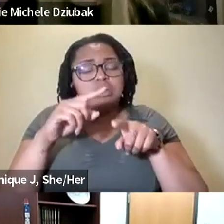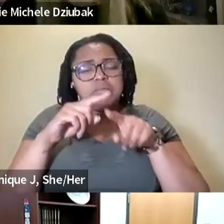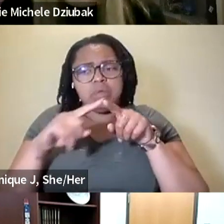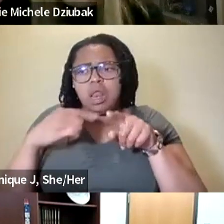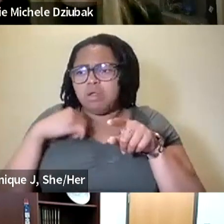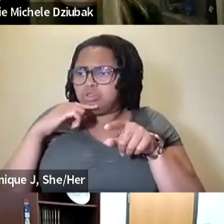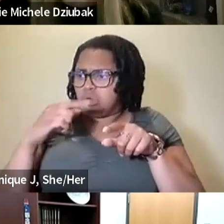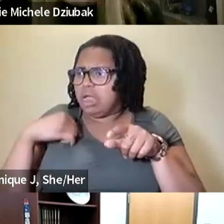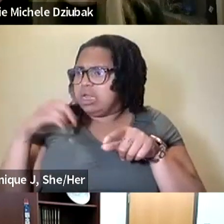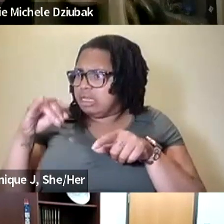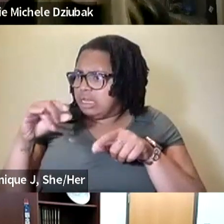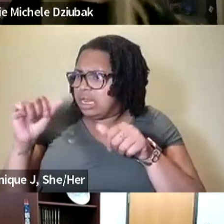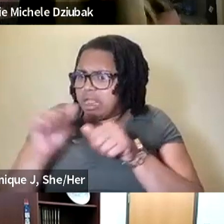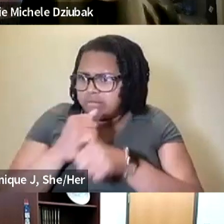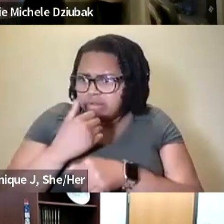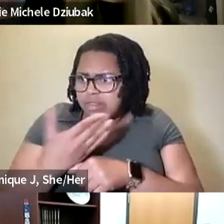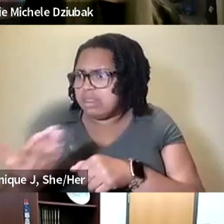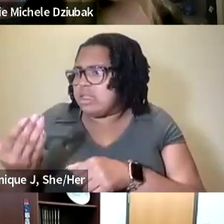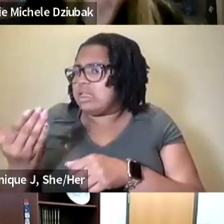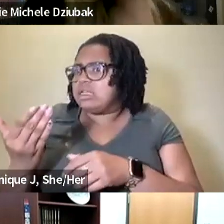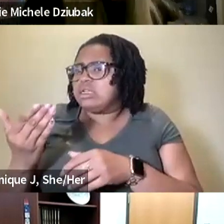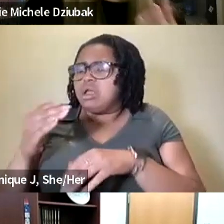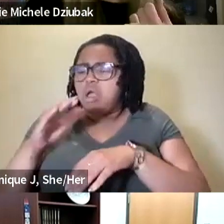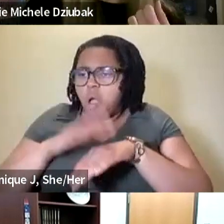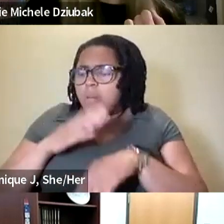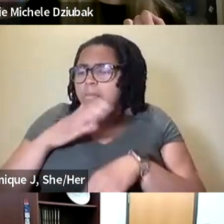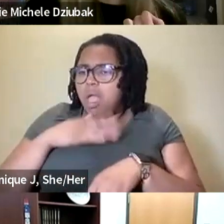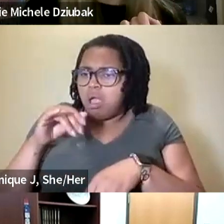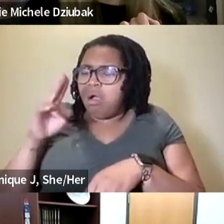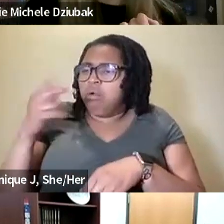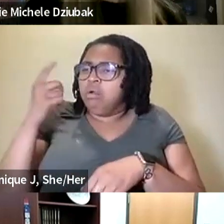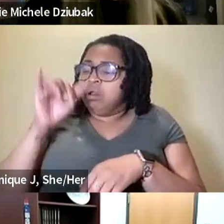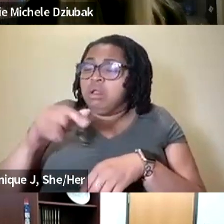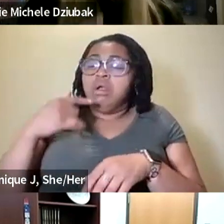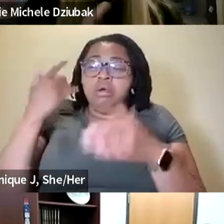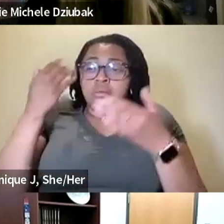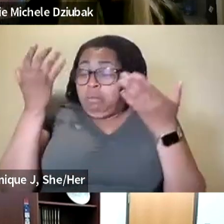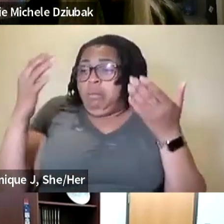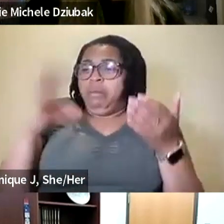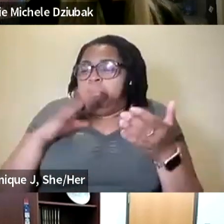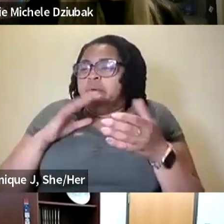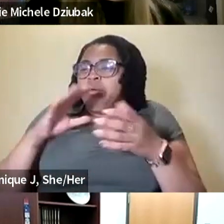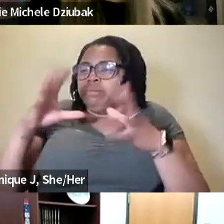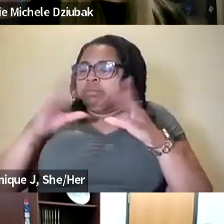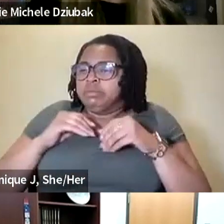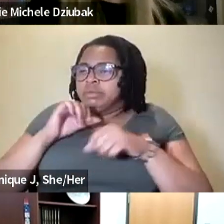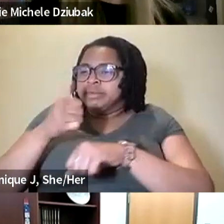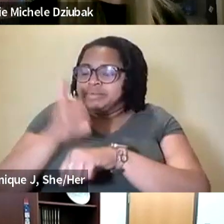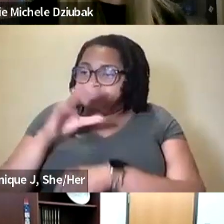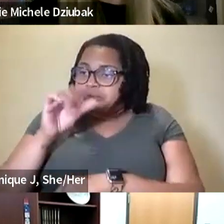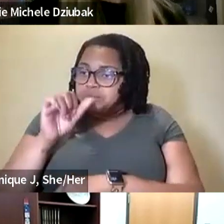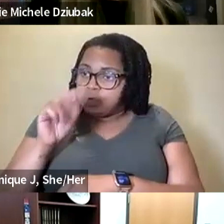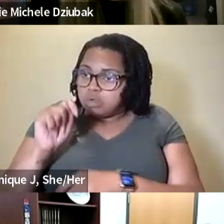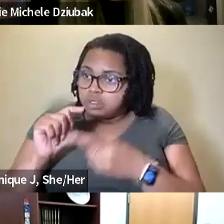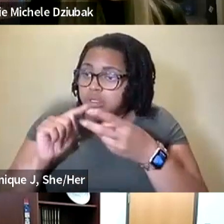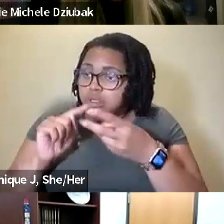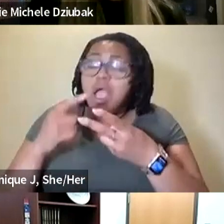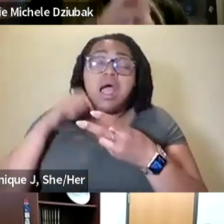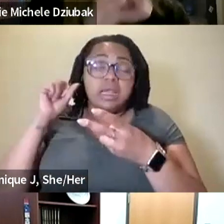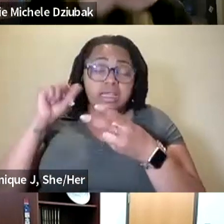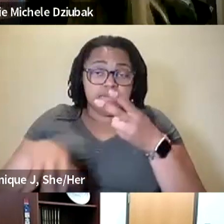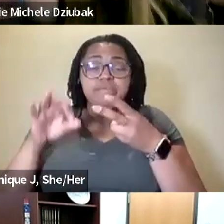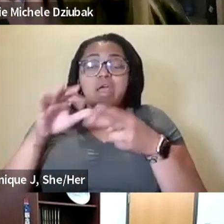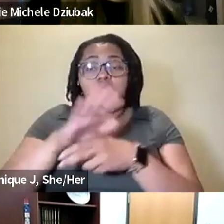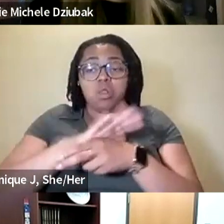about everything else on my own for that. I don't mind setting up the cart. I don't mind finding a location. I don't